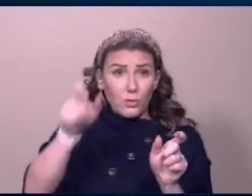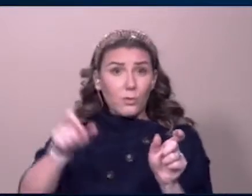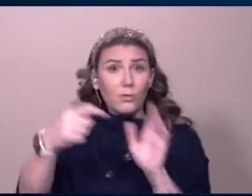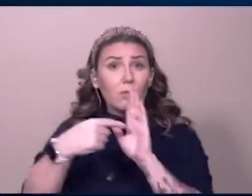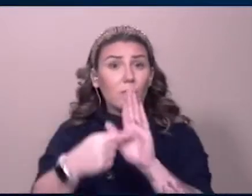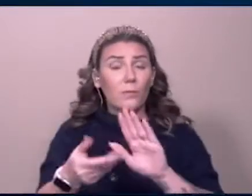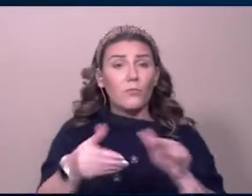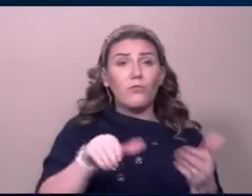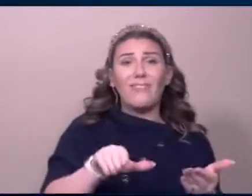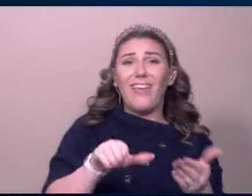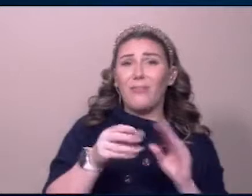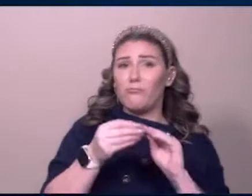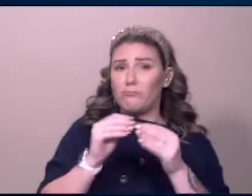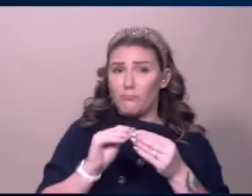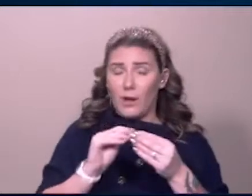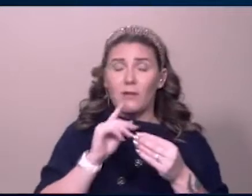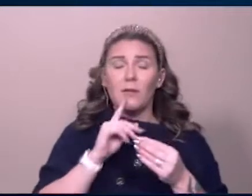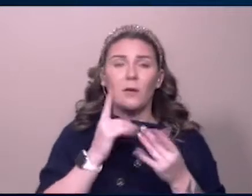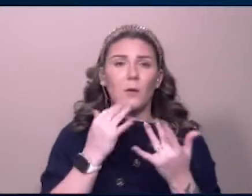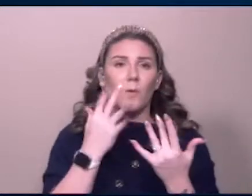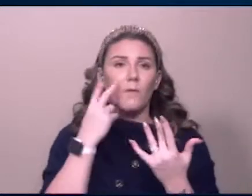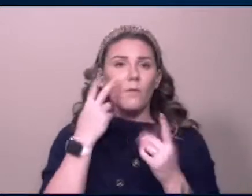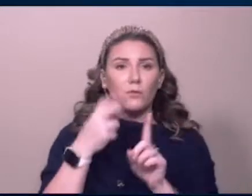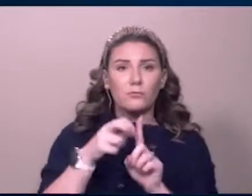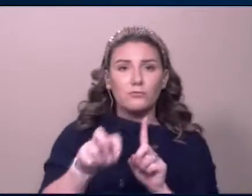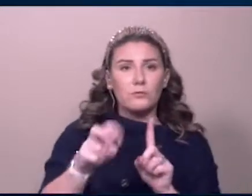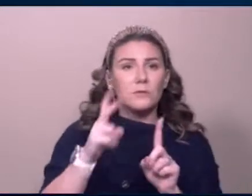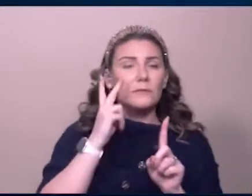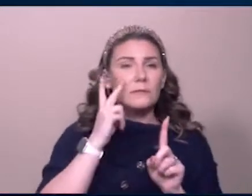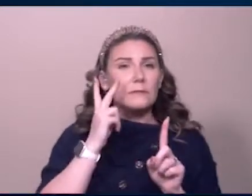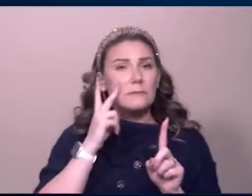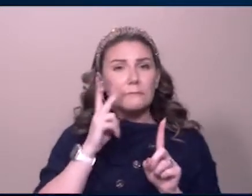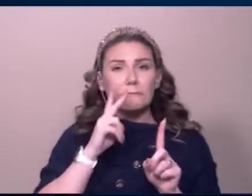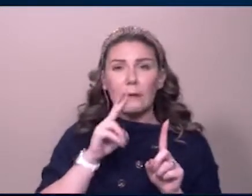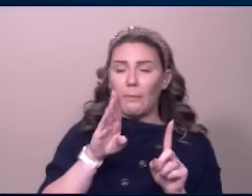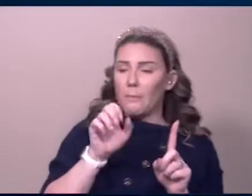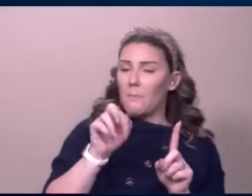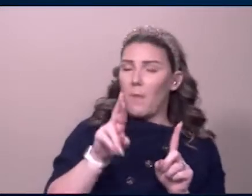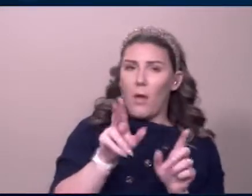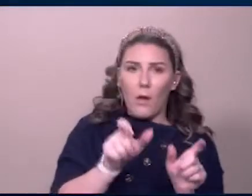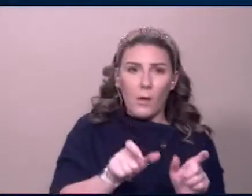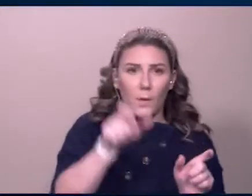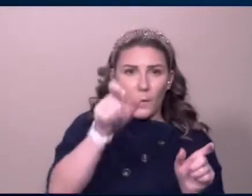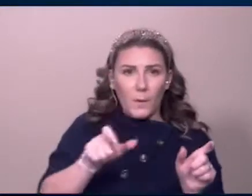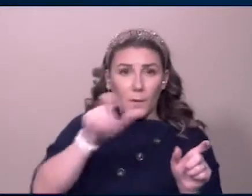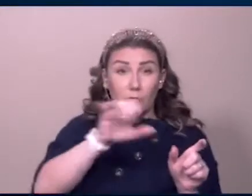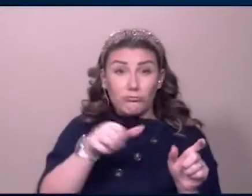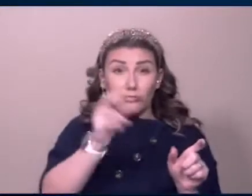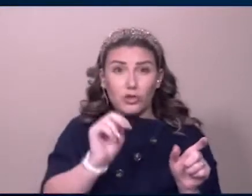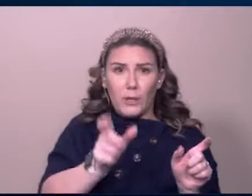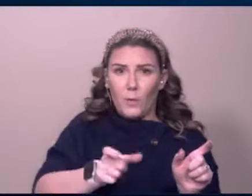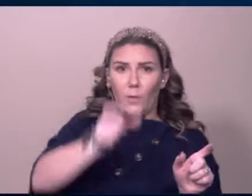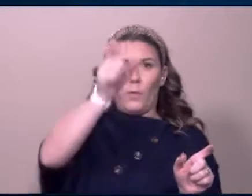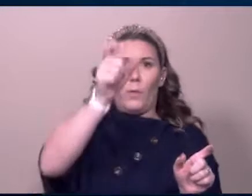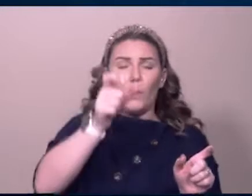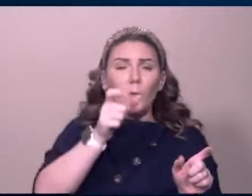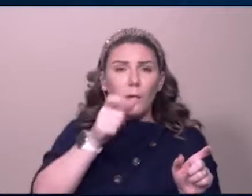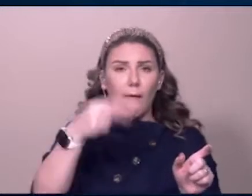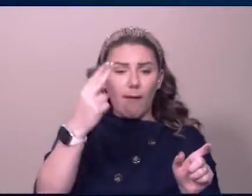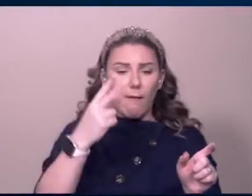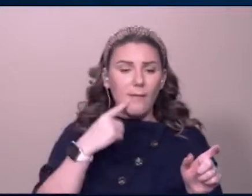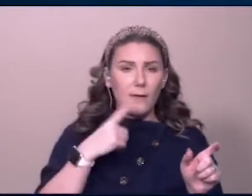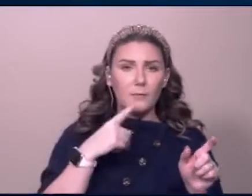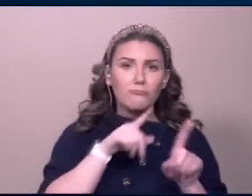for transfers. And you see that the bar graph, we had a peak in January, which we reported here initially, and that was